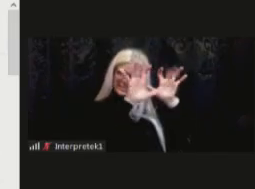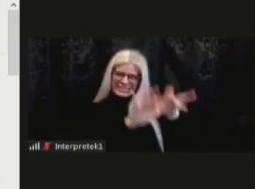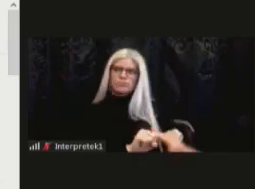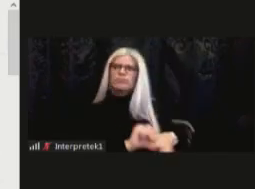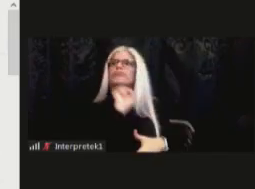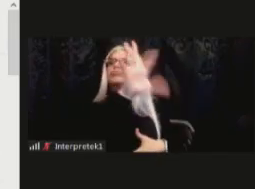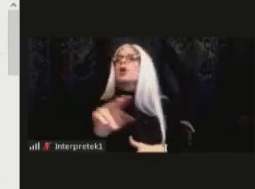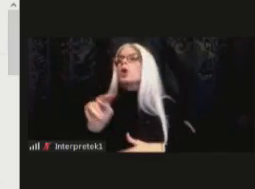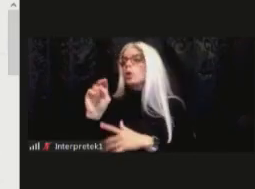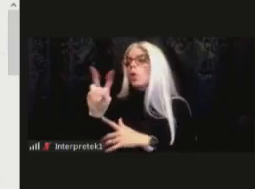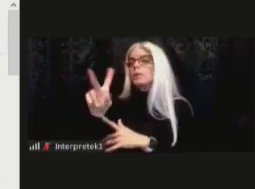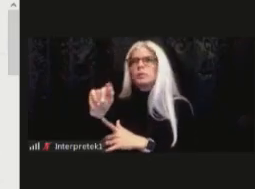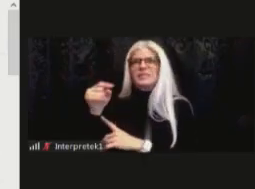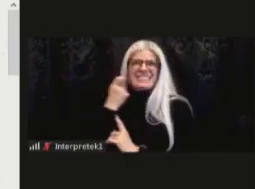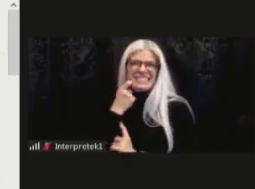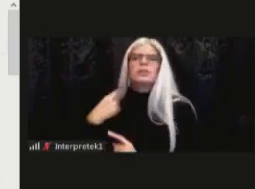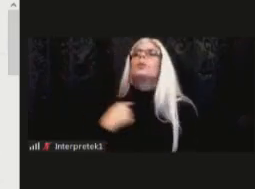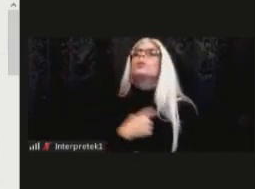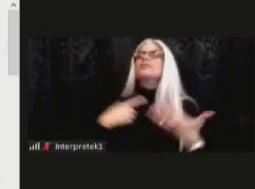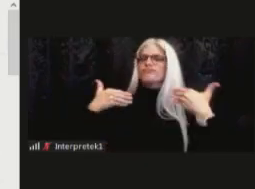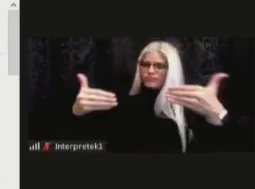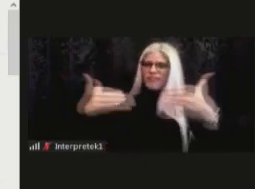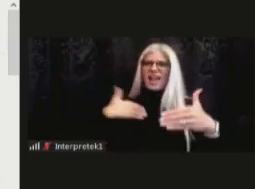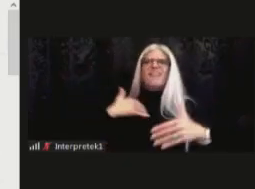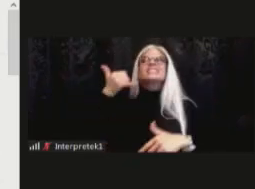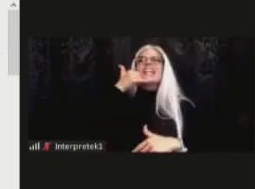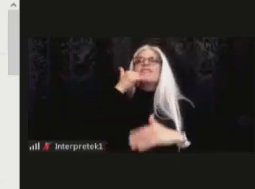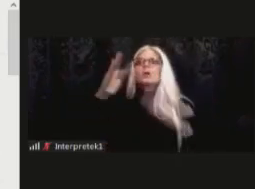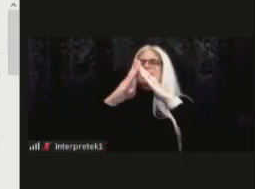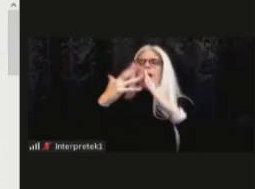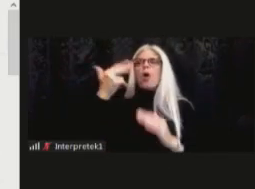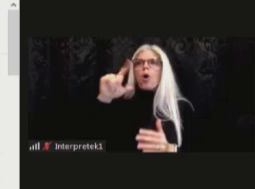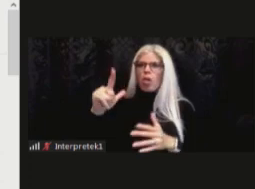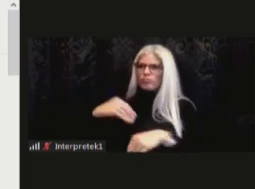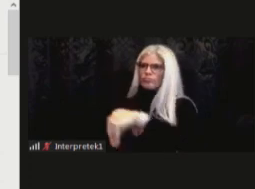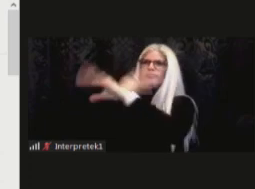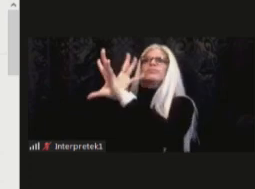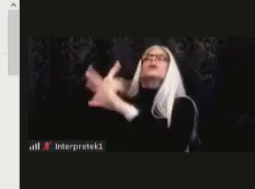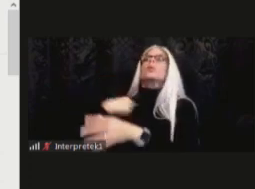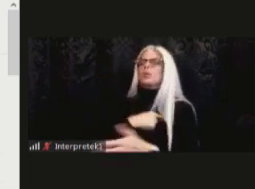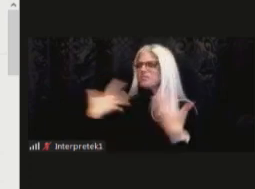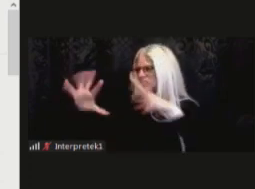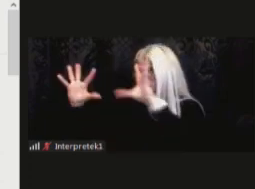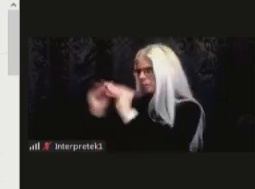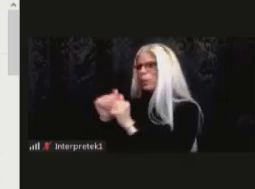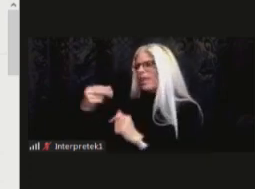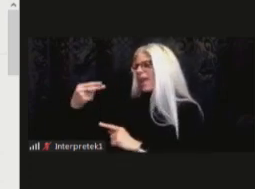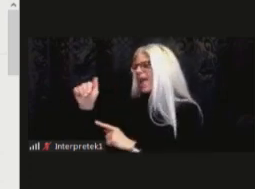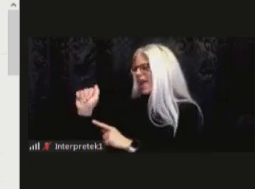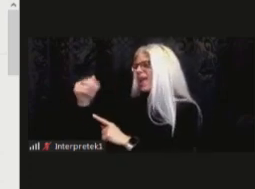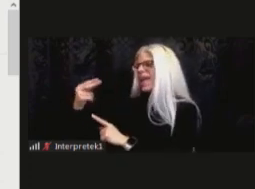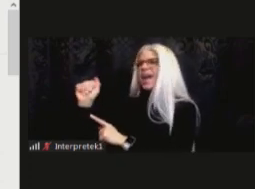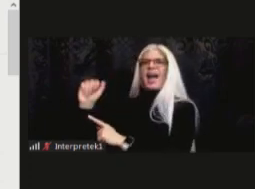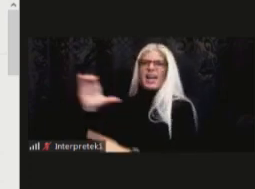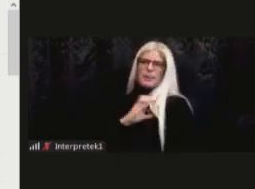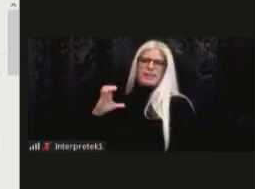had a telephone town hall, and we had a discussion with the AHAC committee. So, yep, next I'll go over some